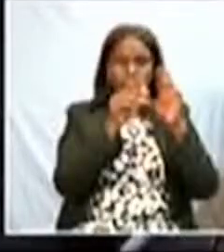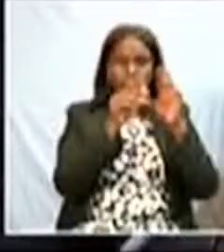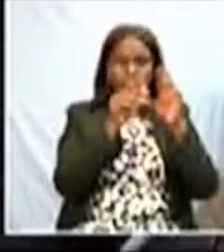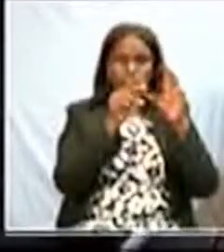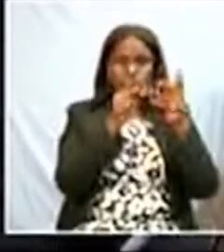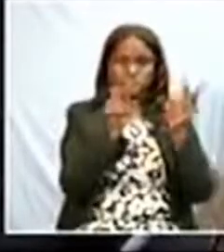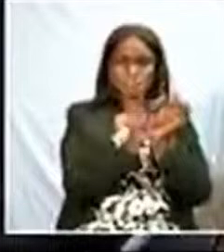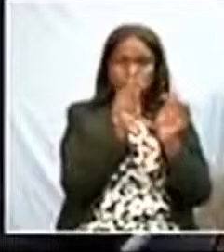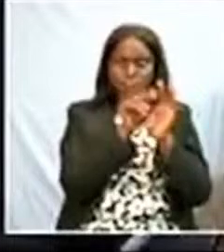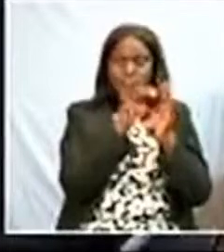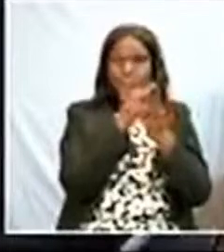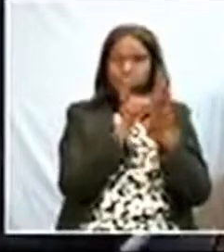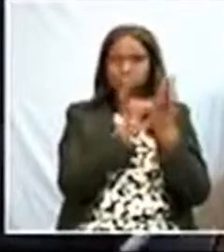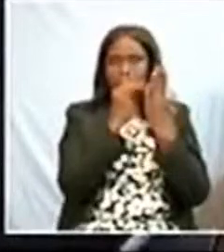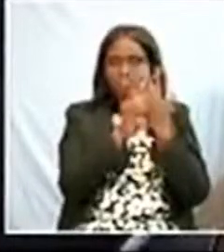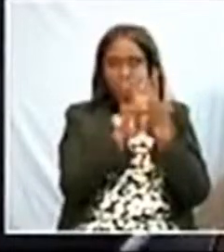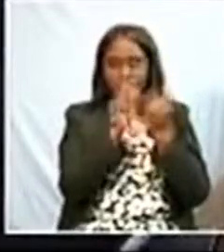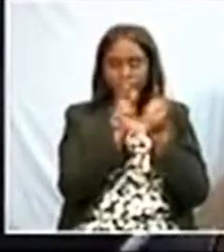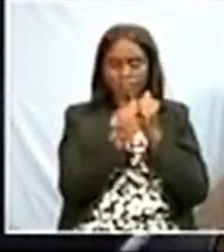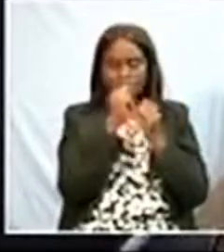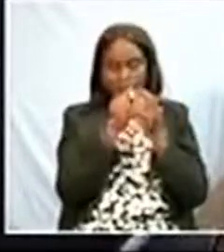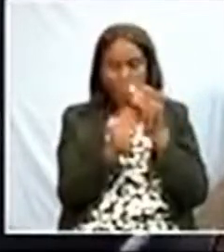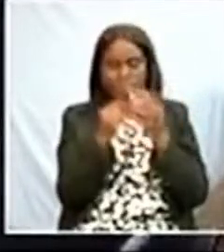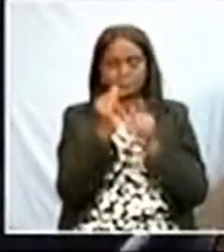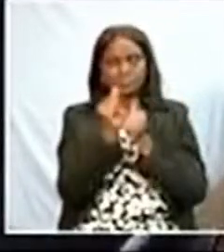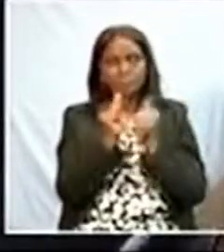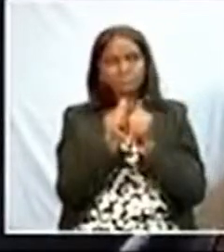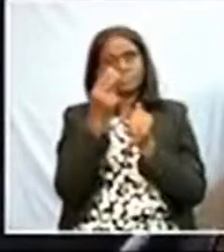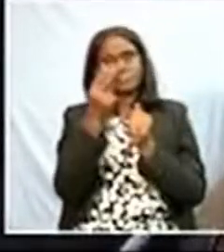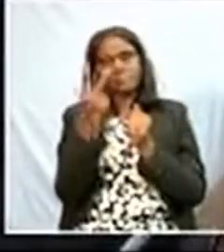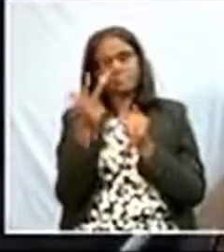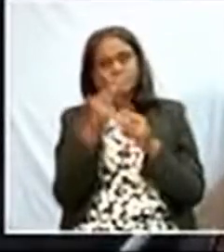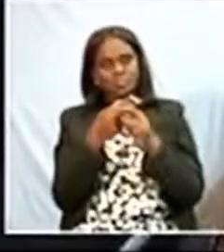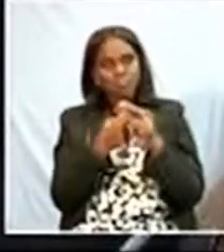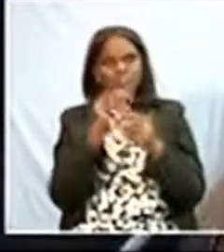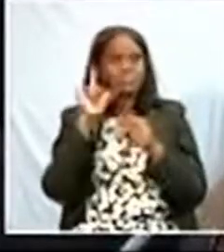June, which was about 2-3 months later,